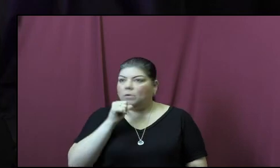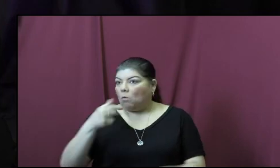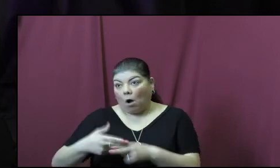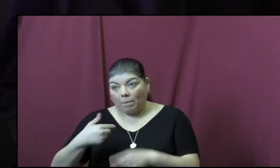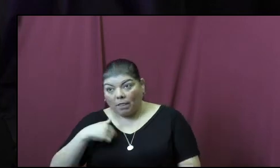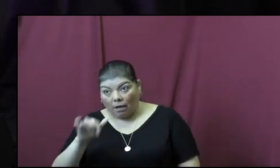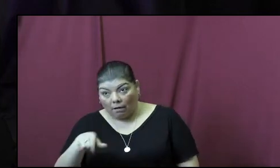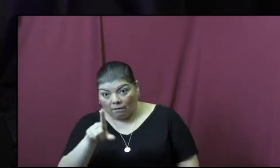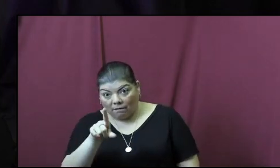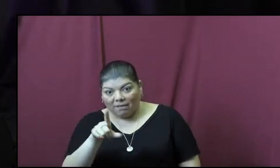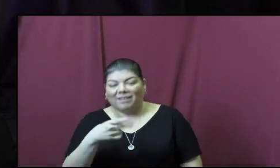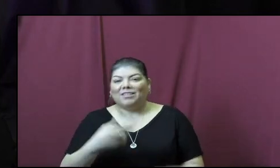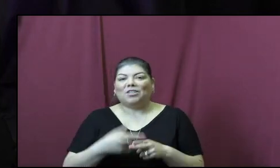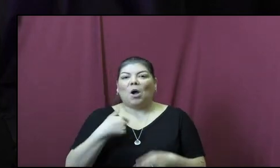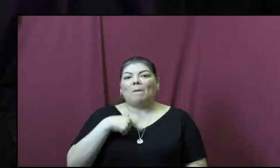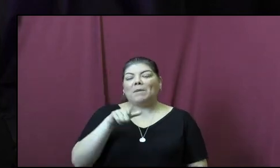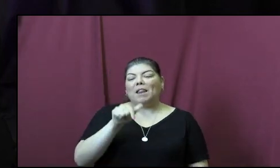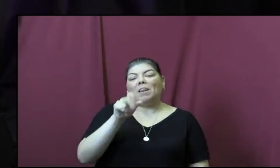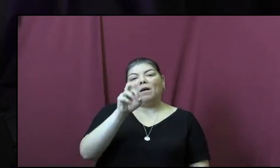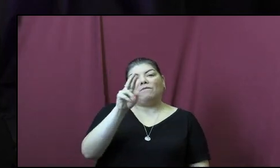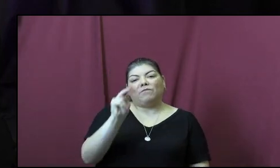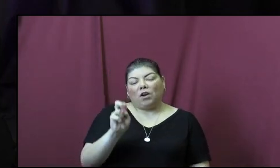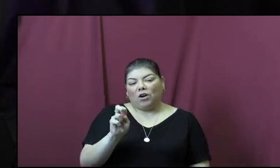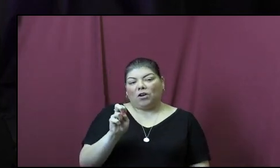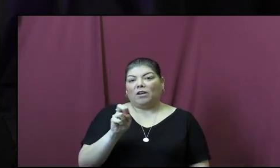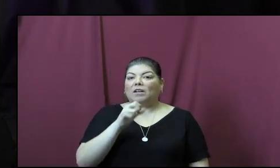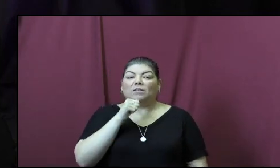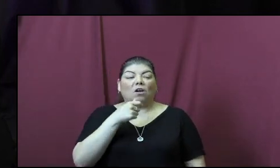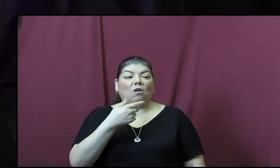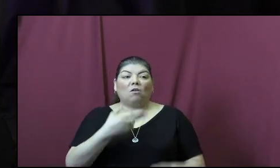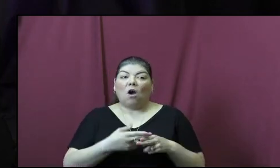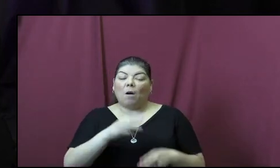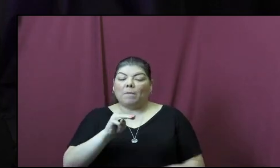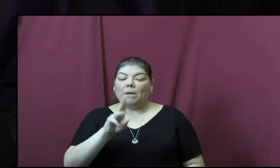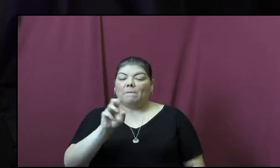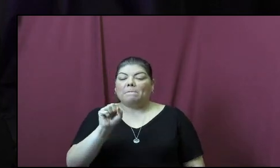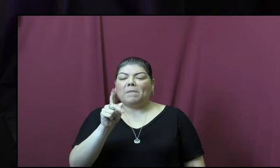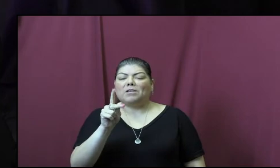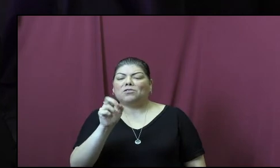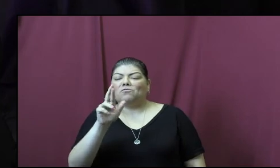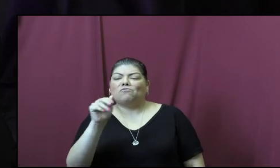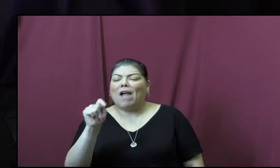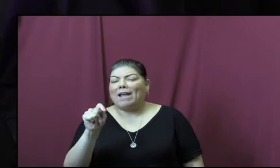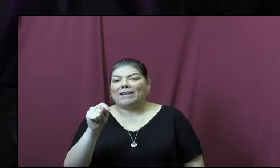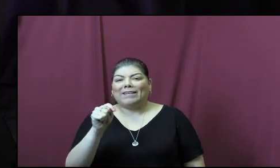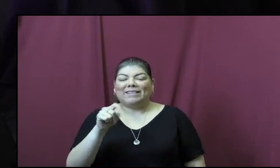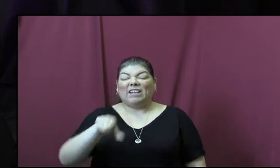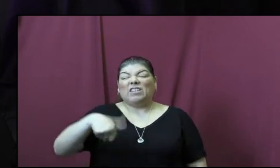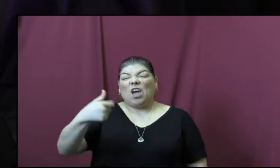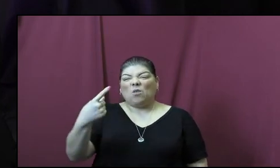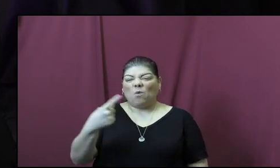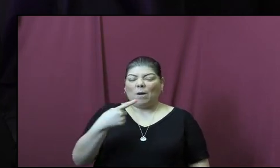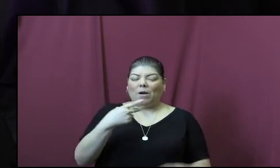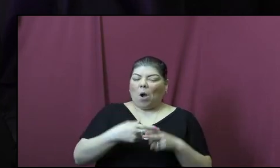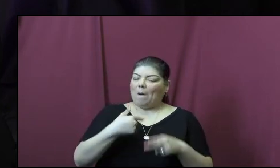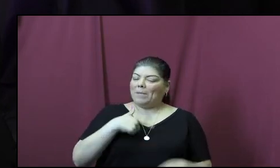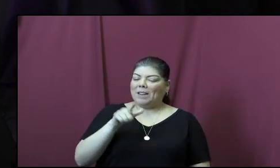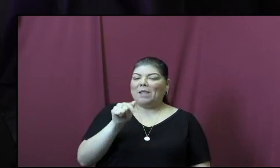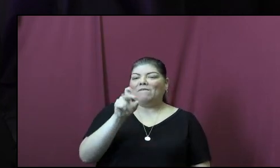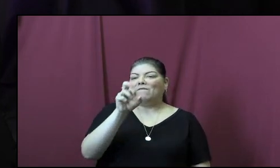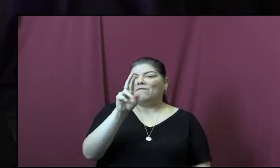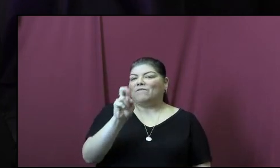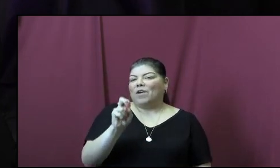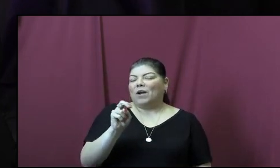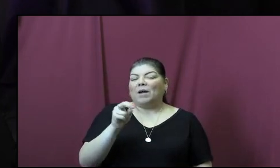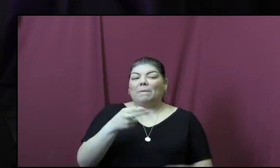that. Just call me Laverne, Vernie. Don't call me Muskrat. That was another one. Just call me Laverne.